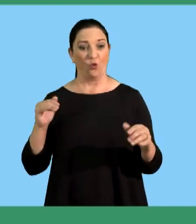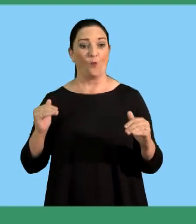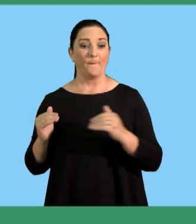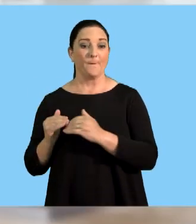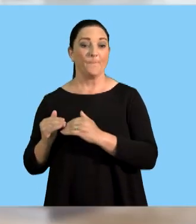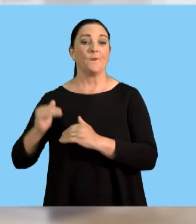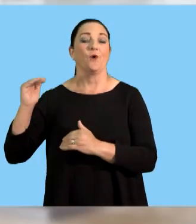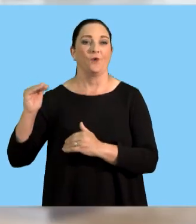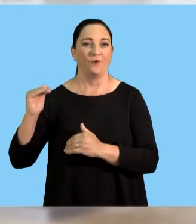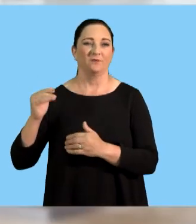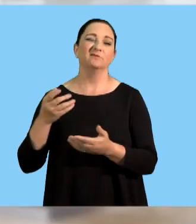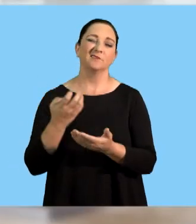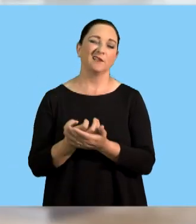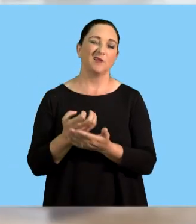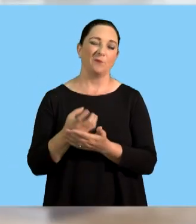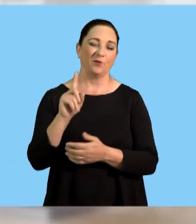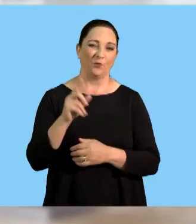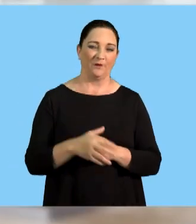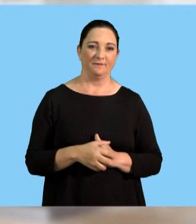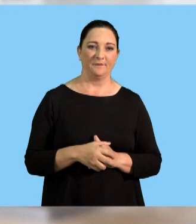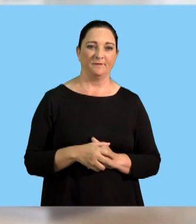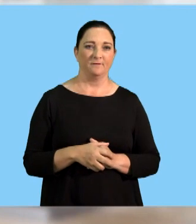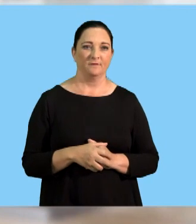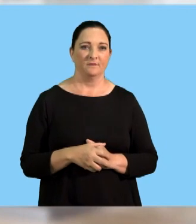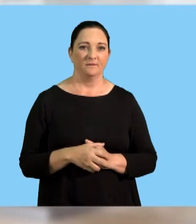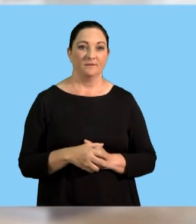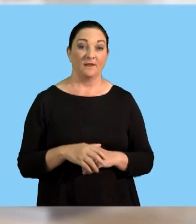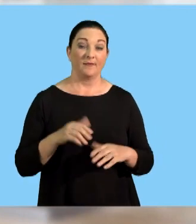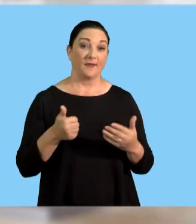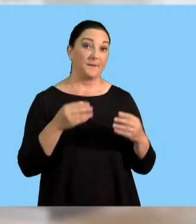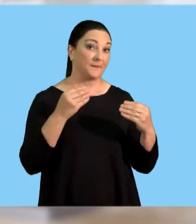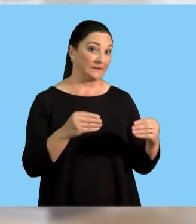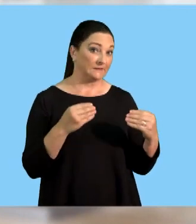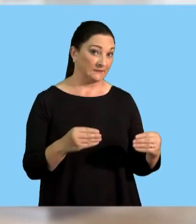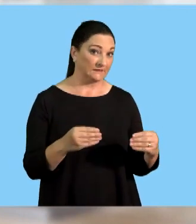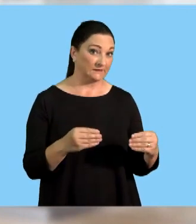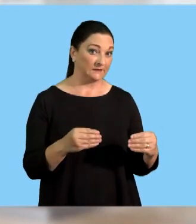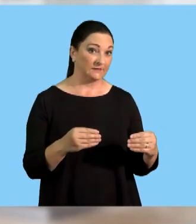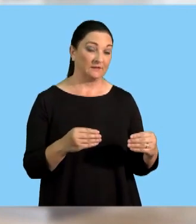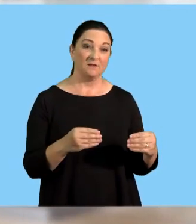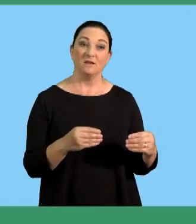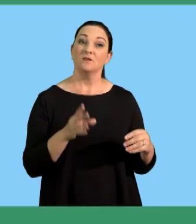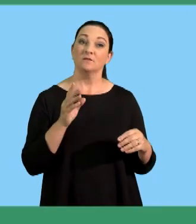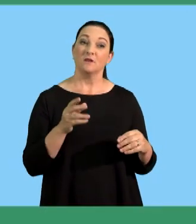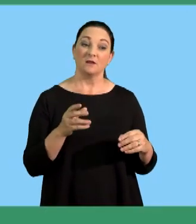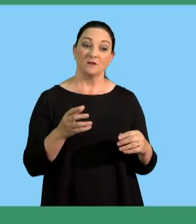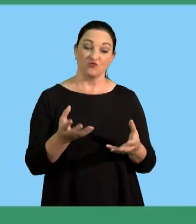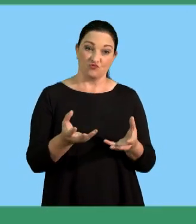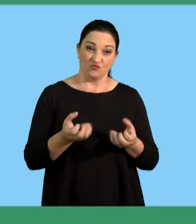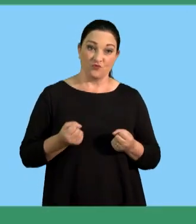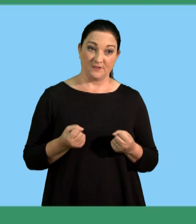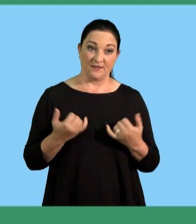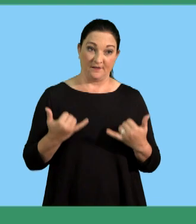actual value of the asset. And I'll give you an example to say what do I mean with that. And then businesses will not receive a